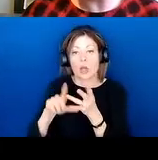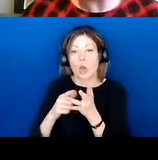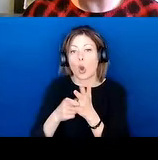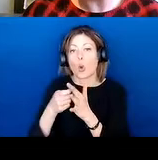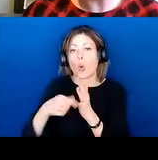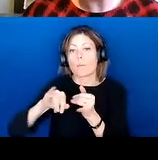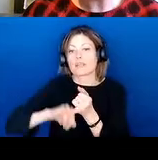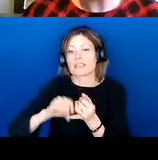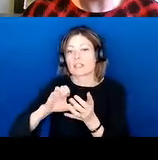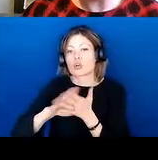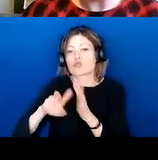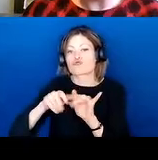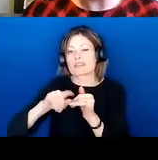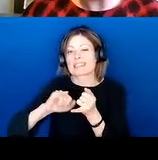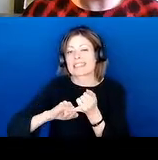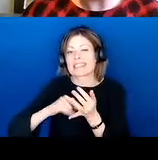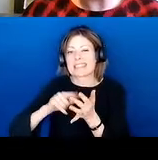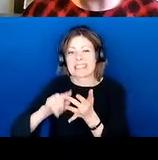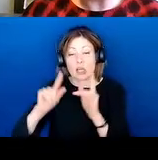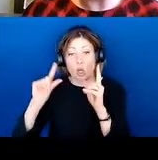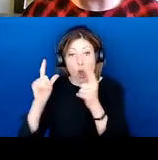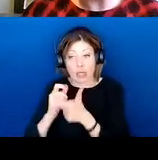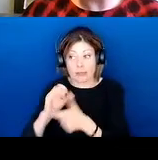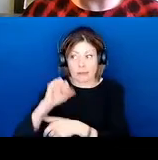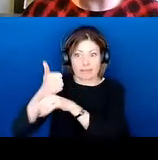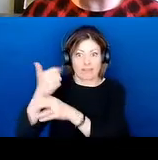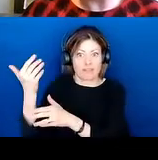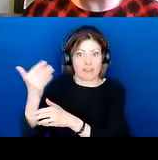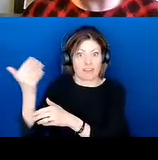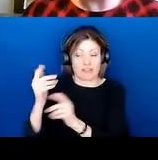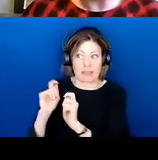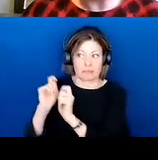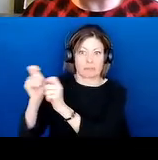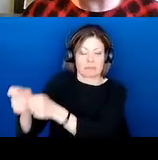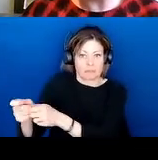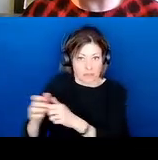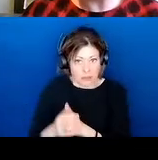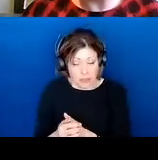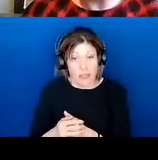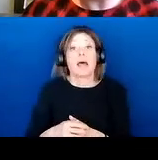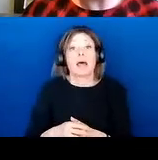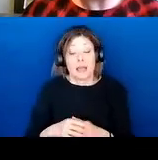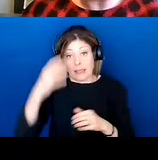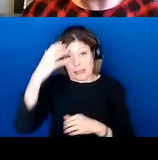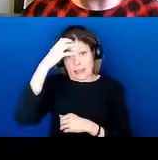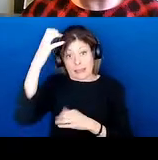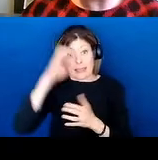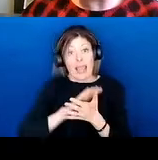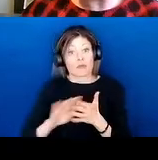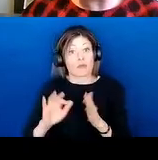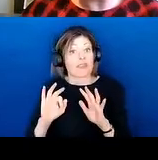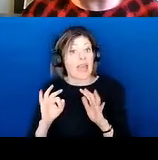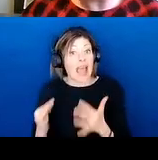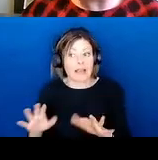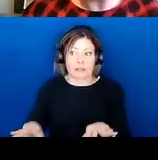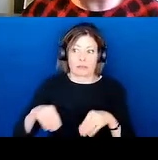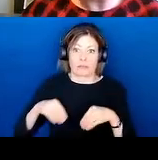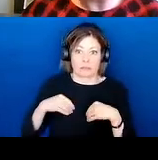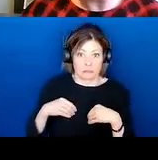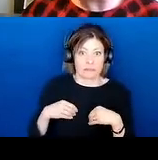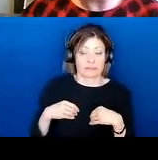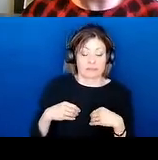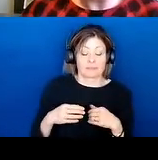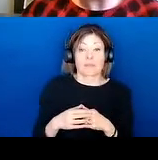1515. Henry VIII acquired Painshill in 1536, and it became part of his deer